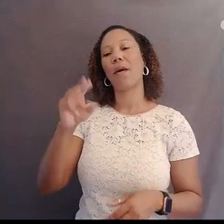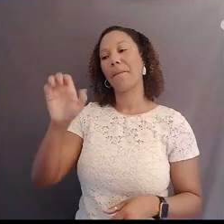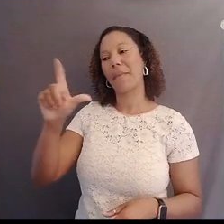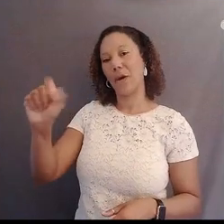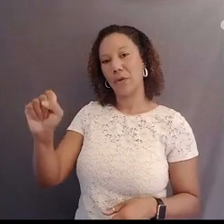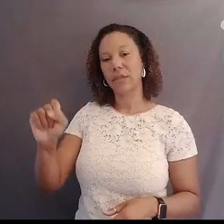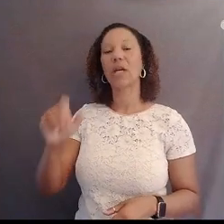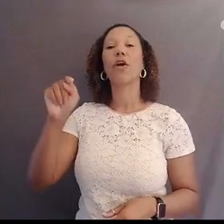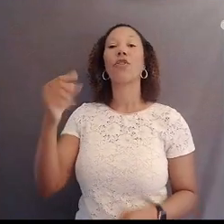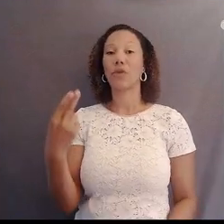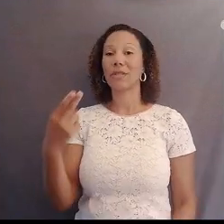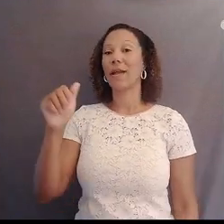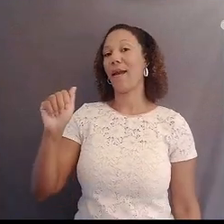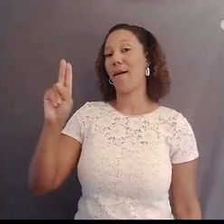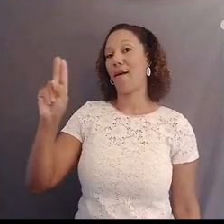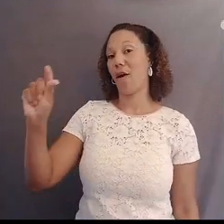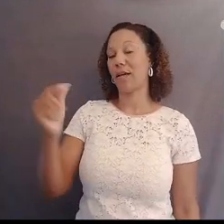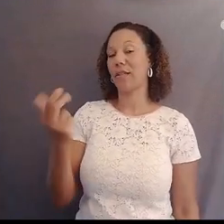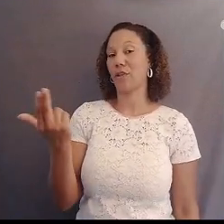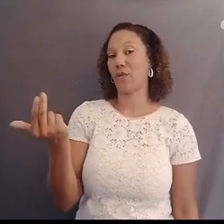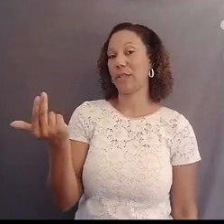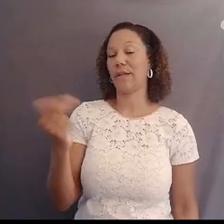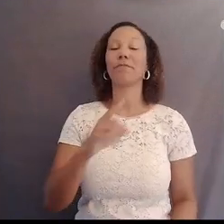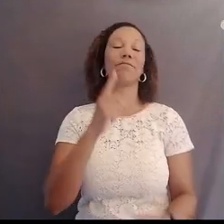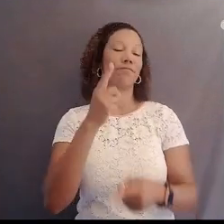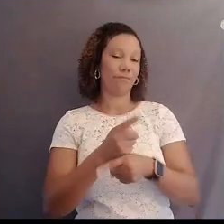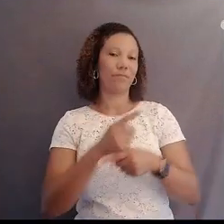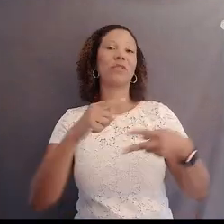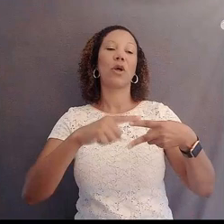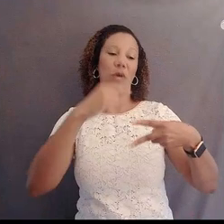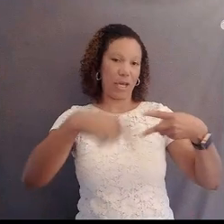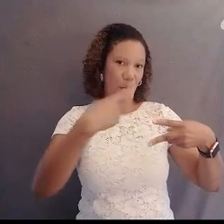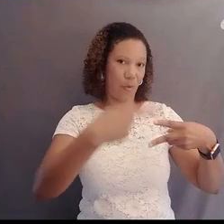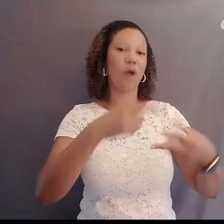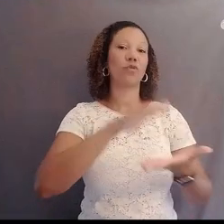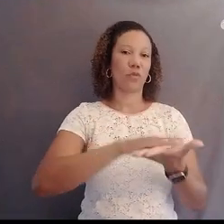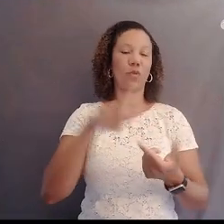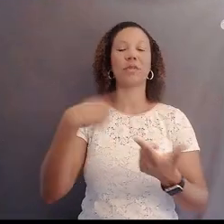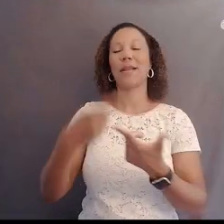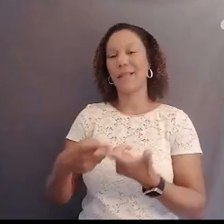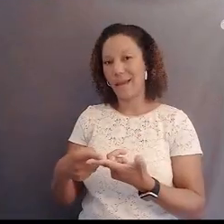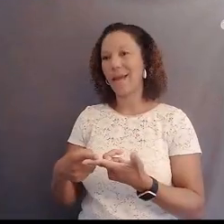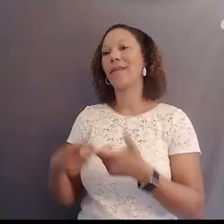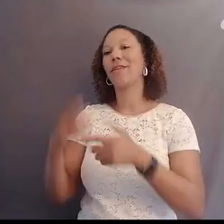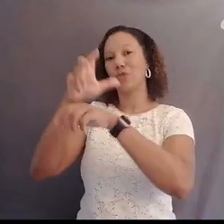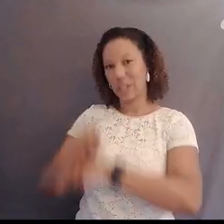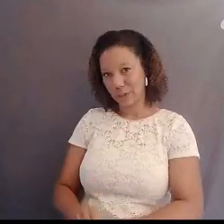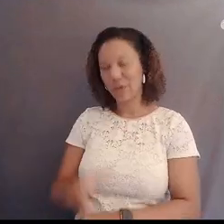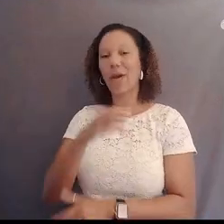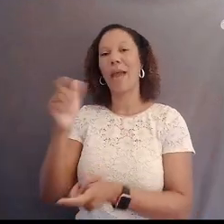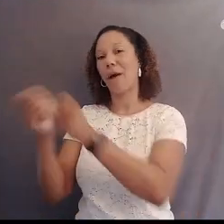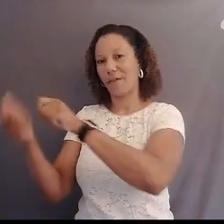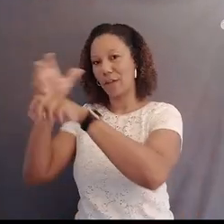Thursday, August 13th. That's right. So first year-round schools and then the modified traditional schools starting on the 13th.